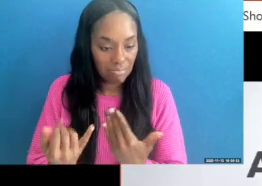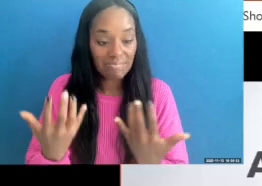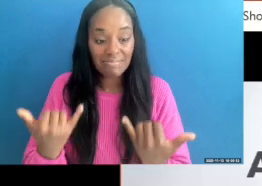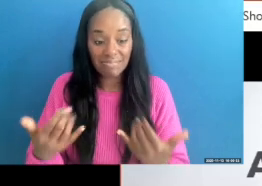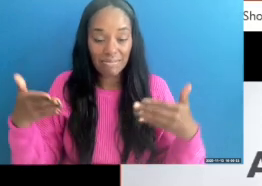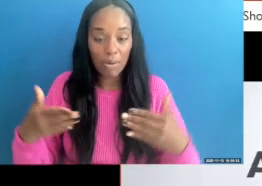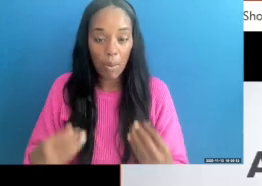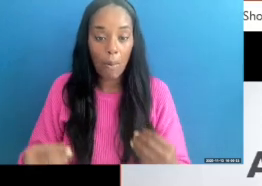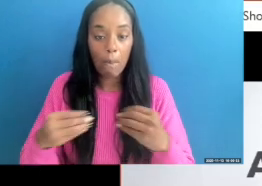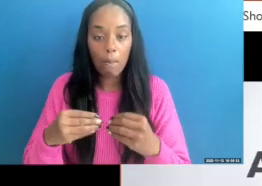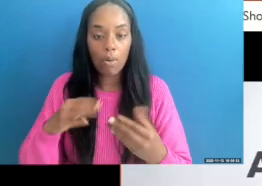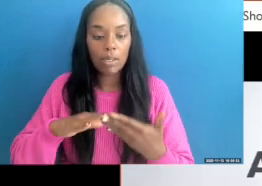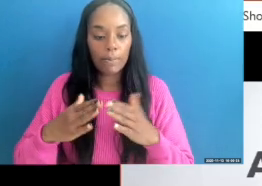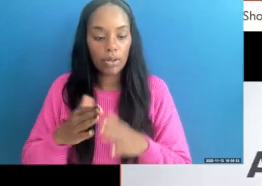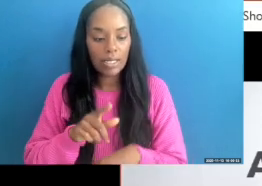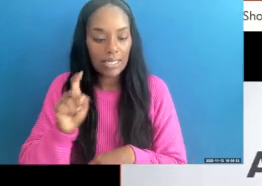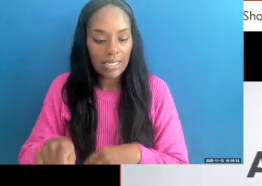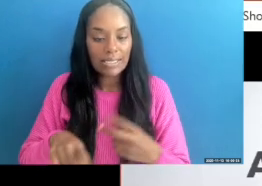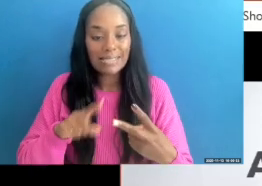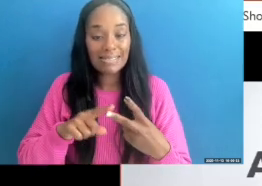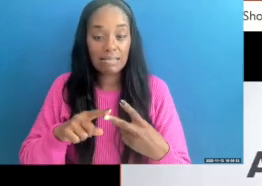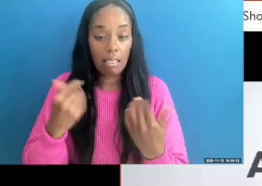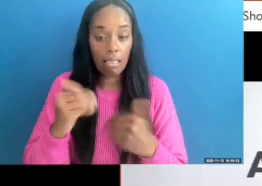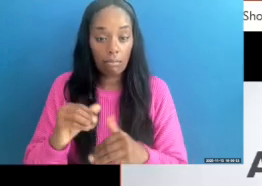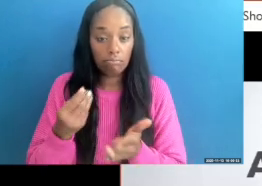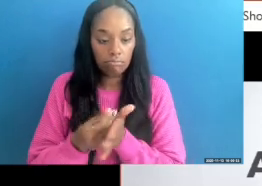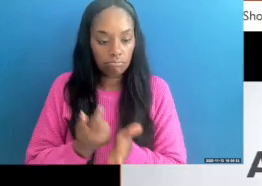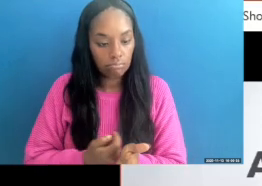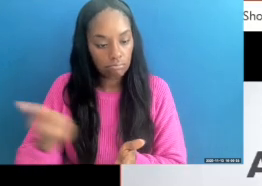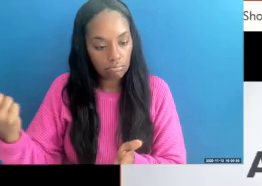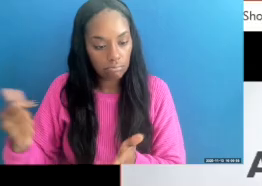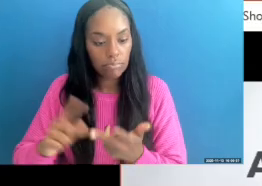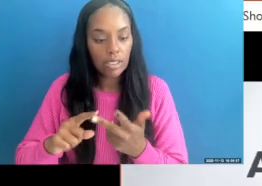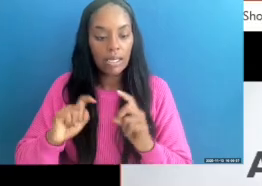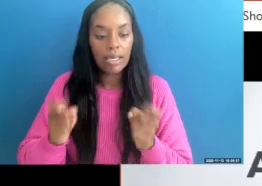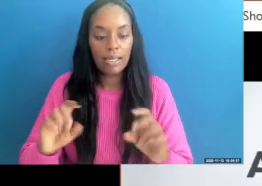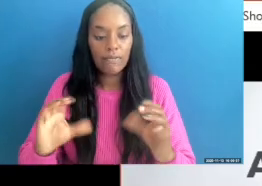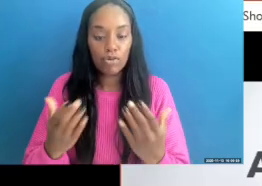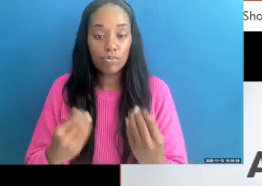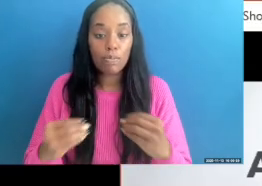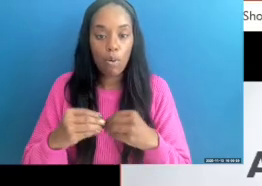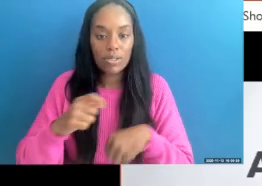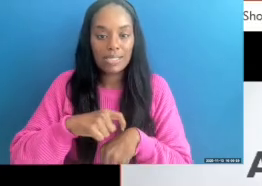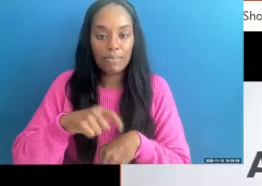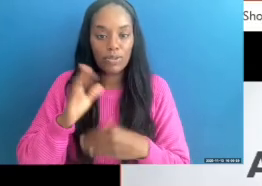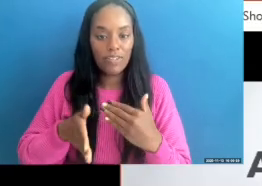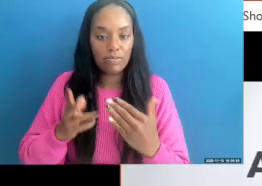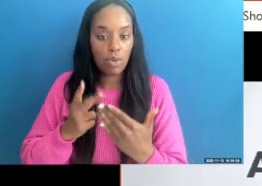on funding, and give groups more time to finish their projects. These changes are based on what the public has asked